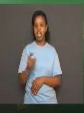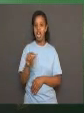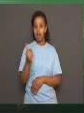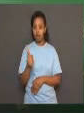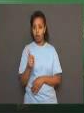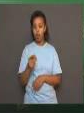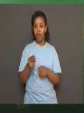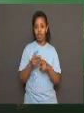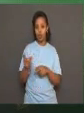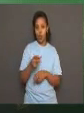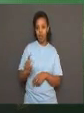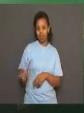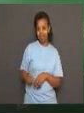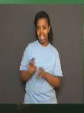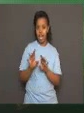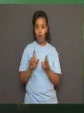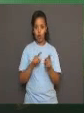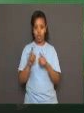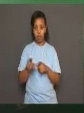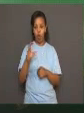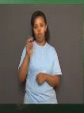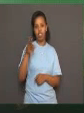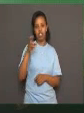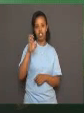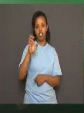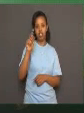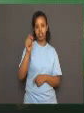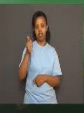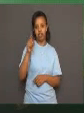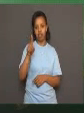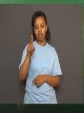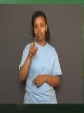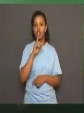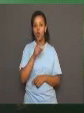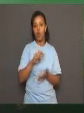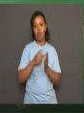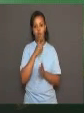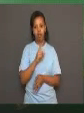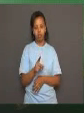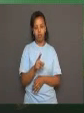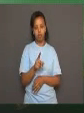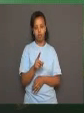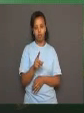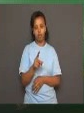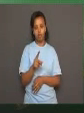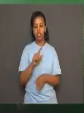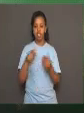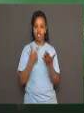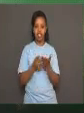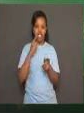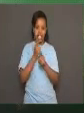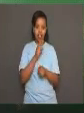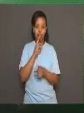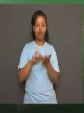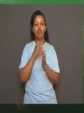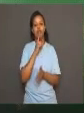tail, that is the cheetah, Acinonyx jubatus. Then you are